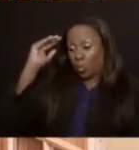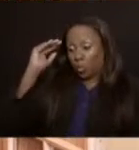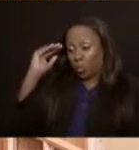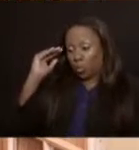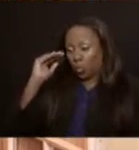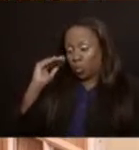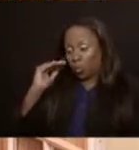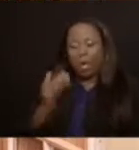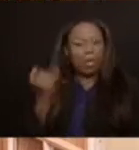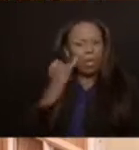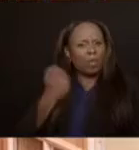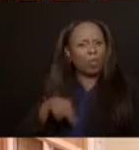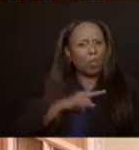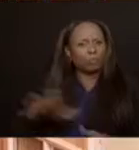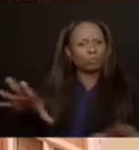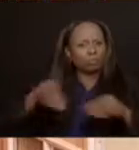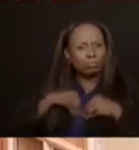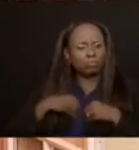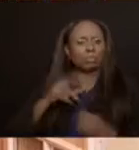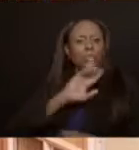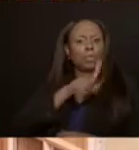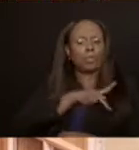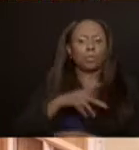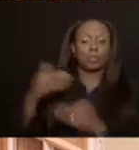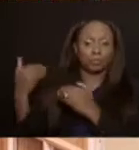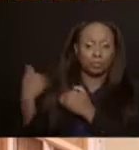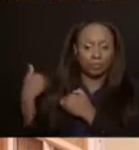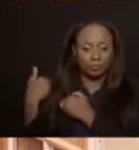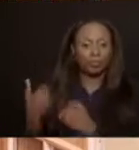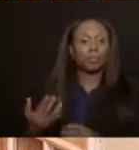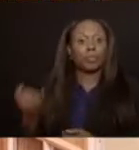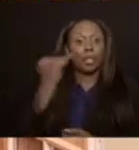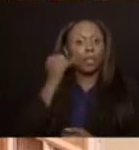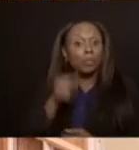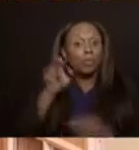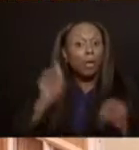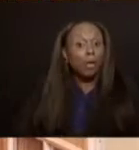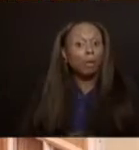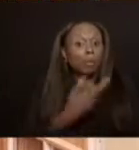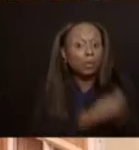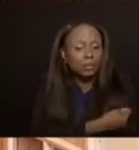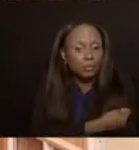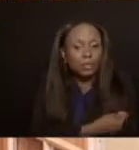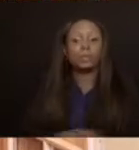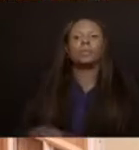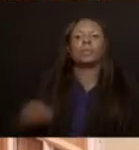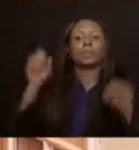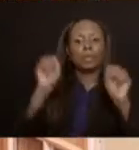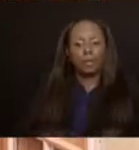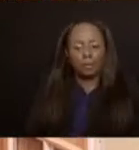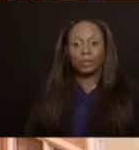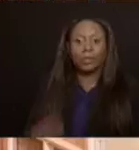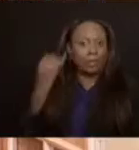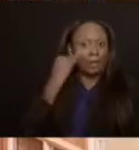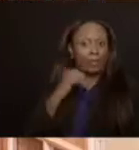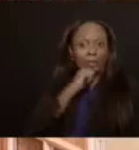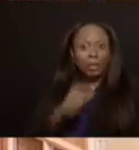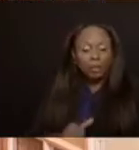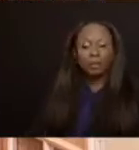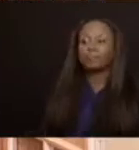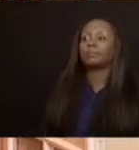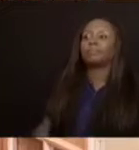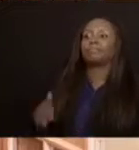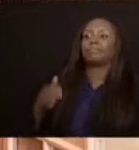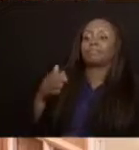personal responsibility, that we vaccinate where possible, and where we're not choosing to vaccinate, that we at least